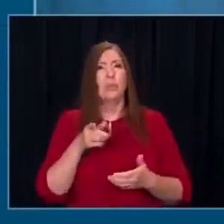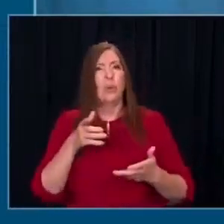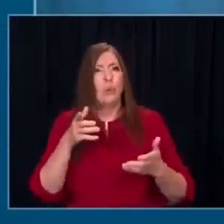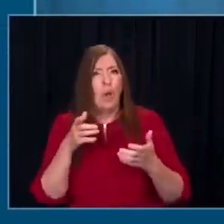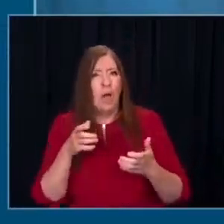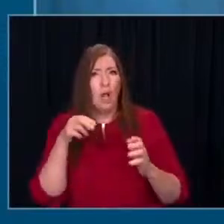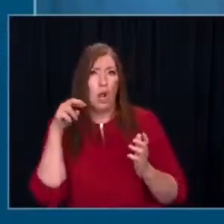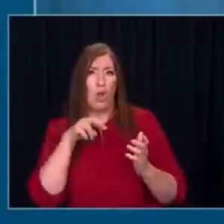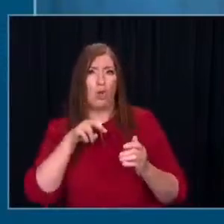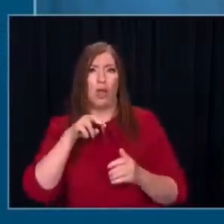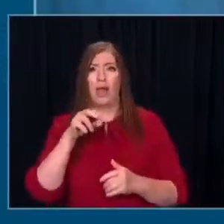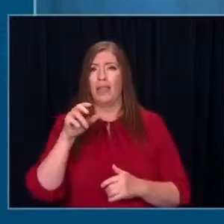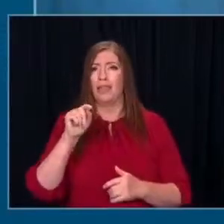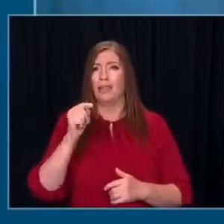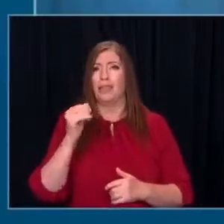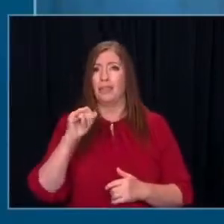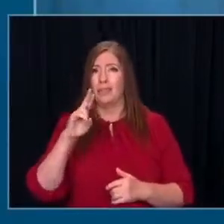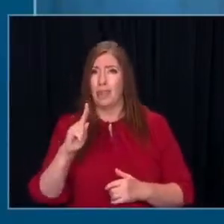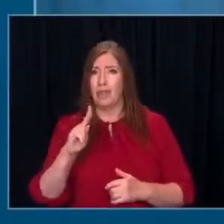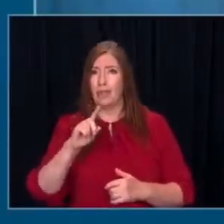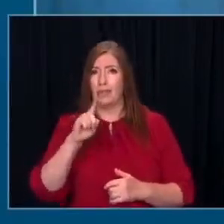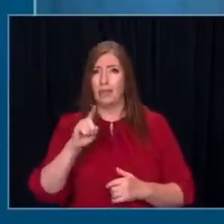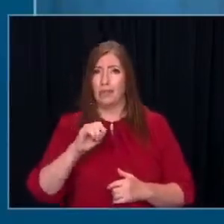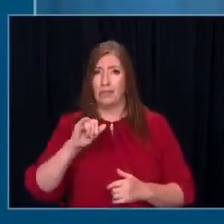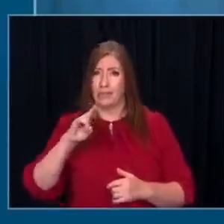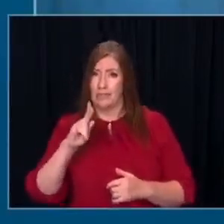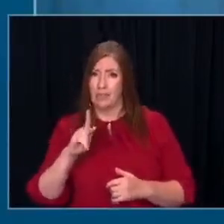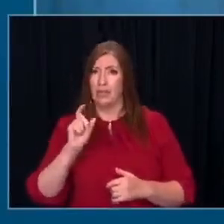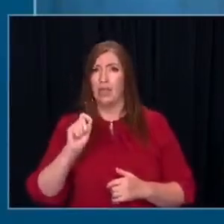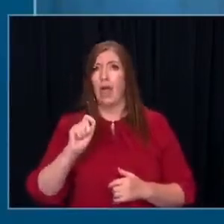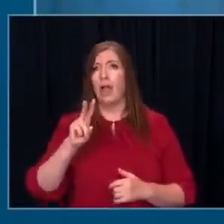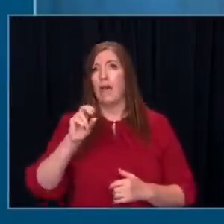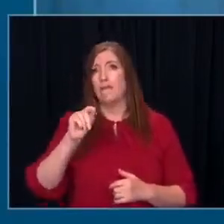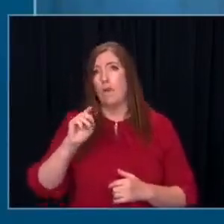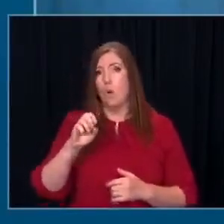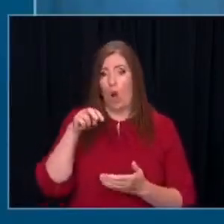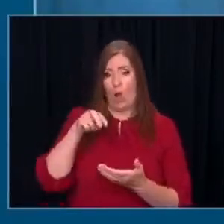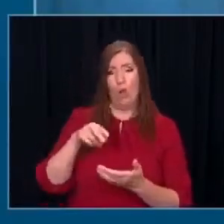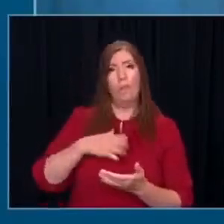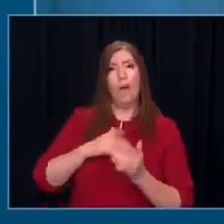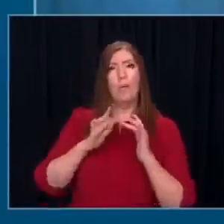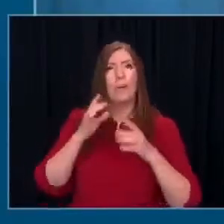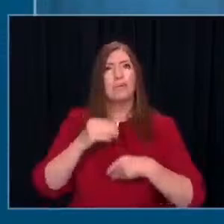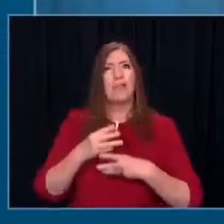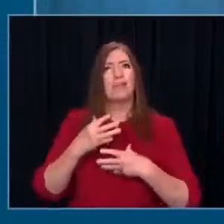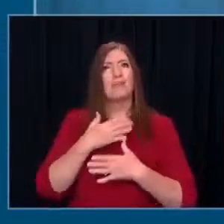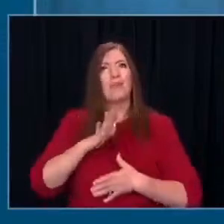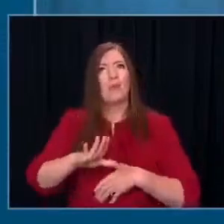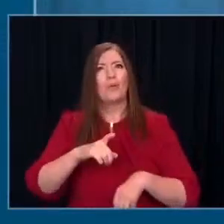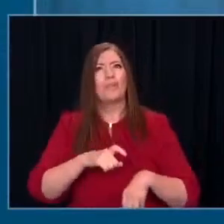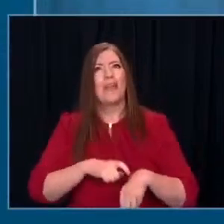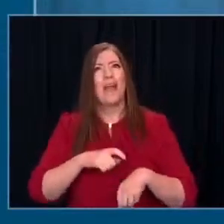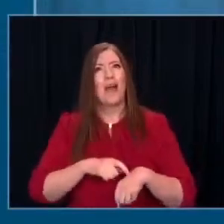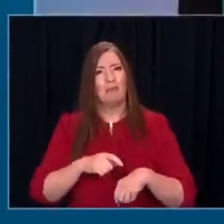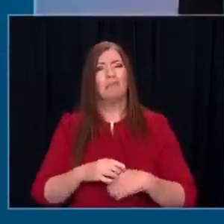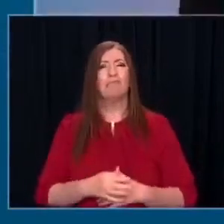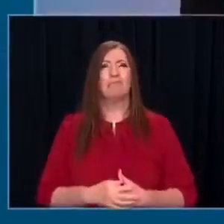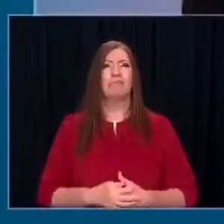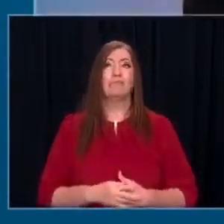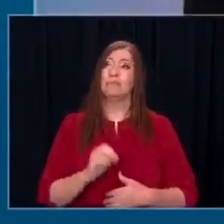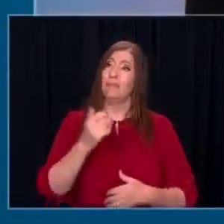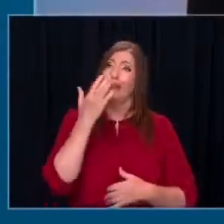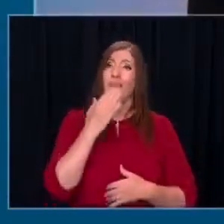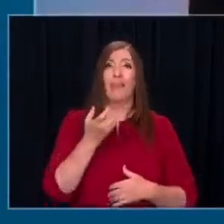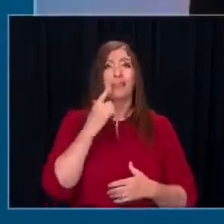to thinkzink.vote. That's thinkzink.vote. Look at my website, and I appreciate the time that y'all have given me. Thanks